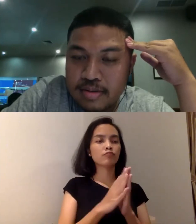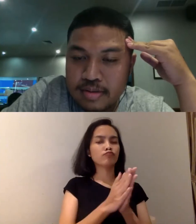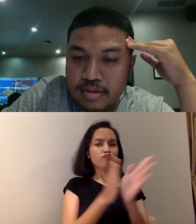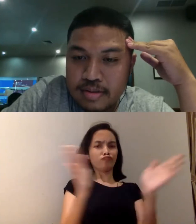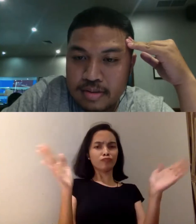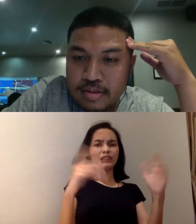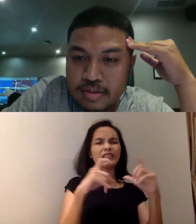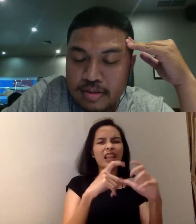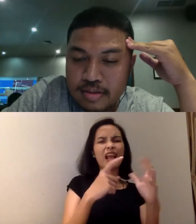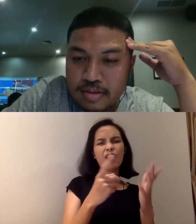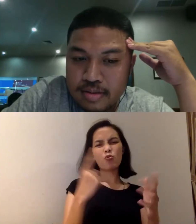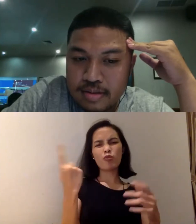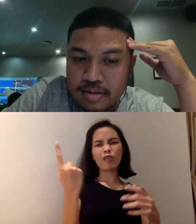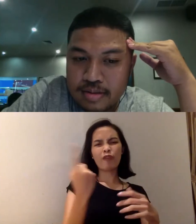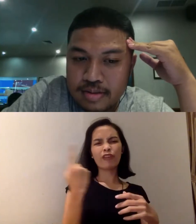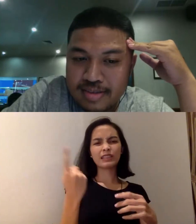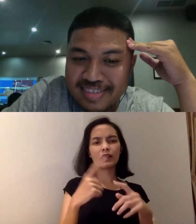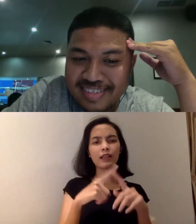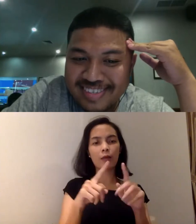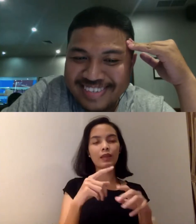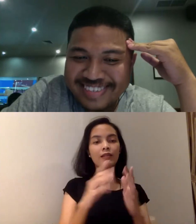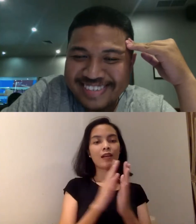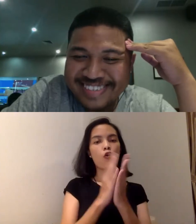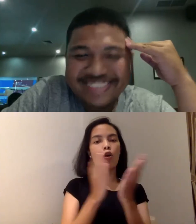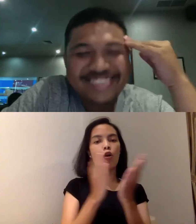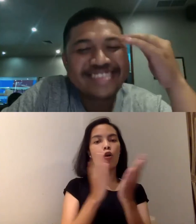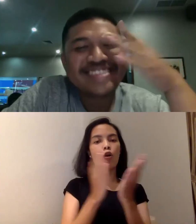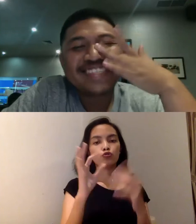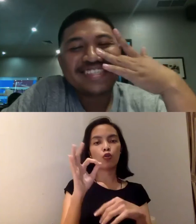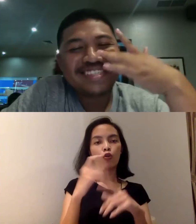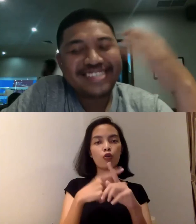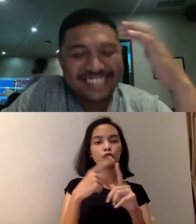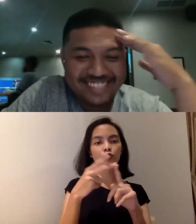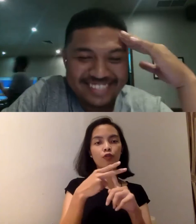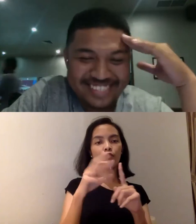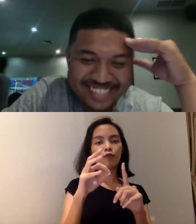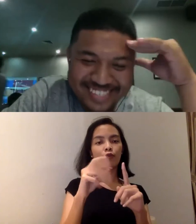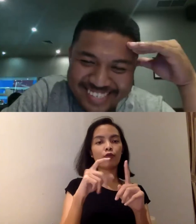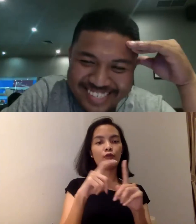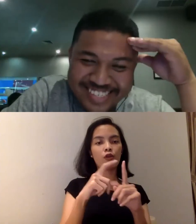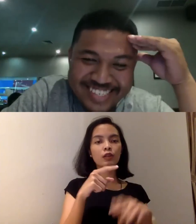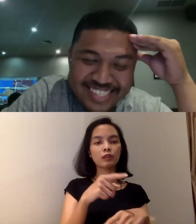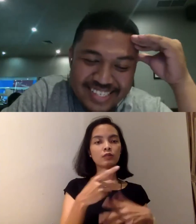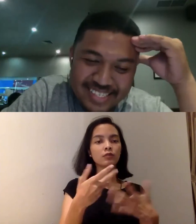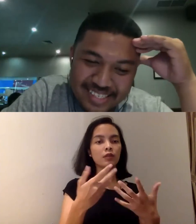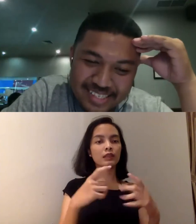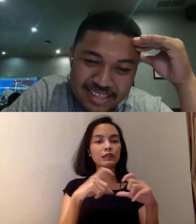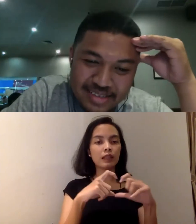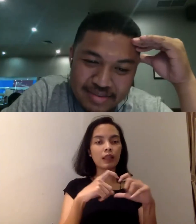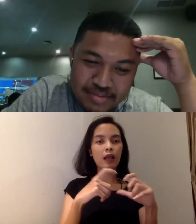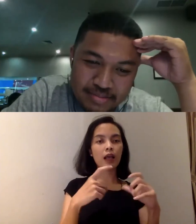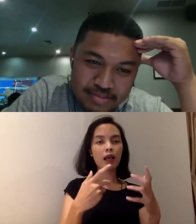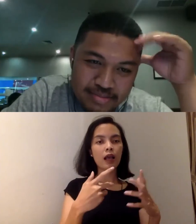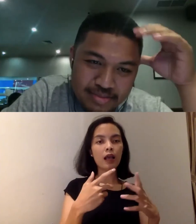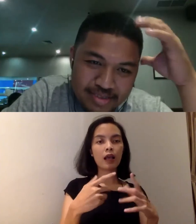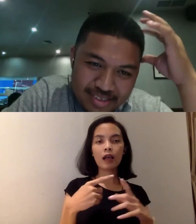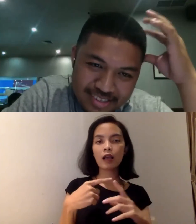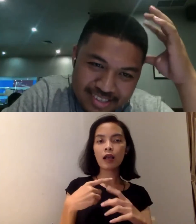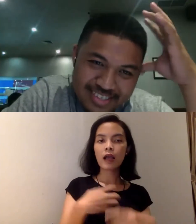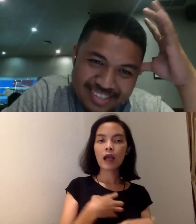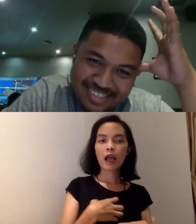But according to the Oxford Dictionary, love encompasses a range of strong and positive